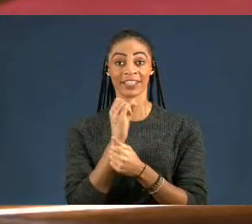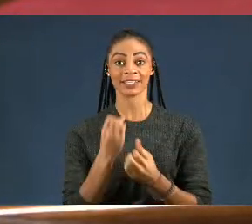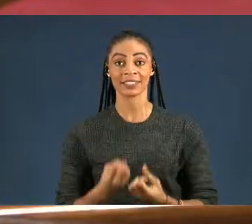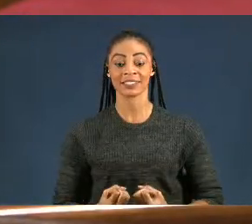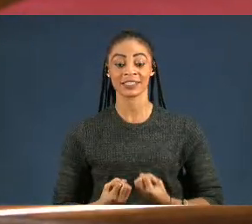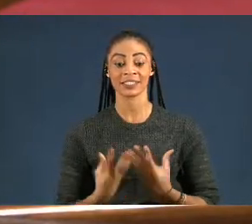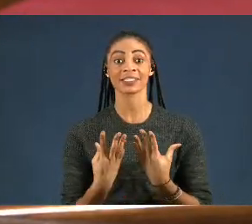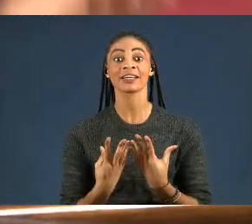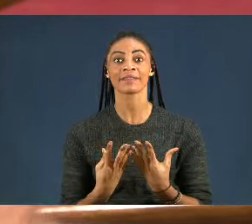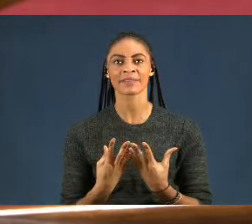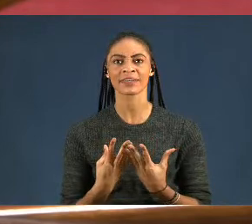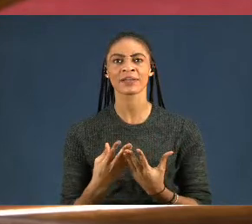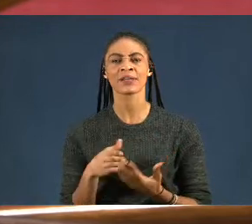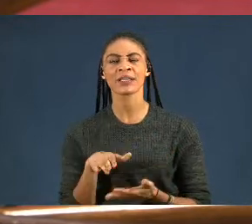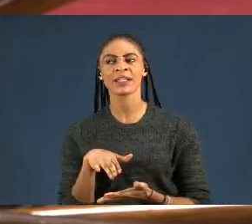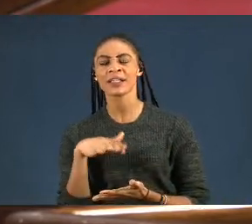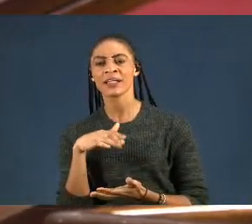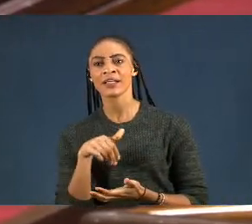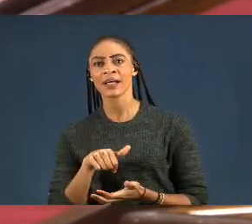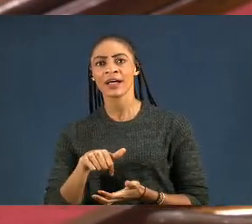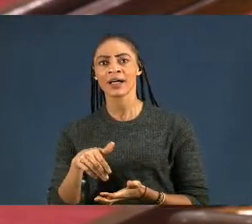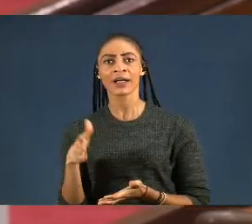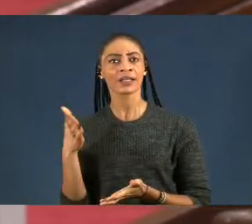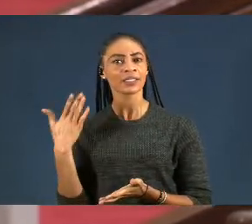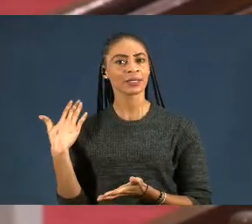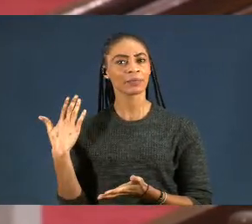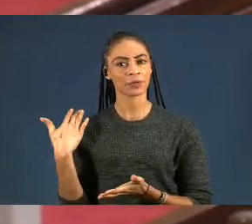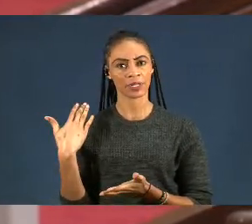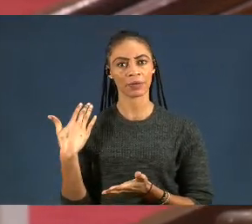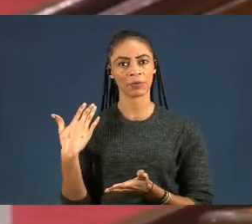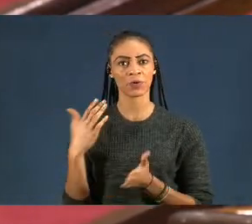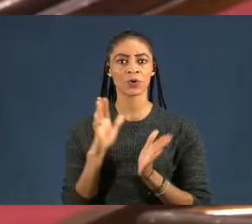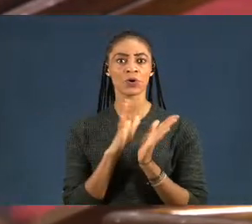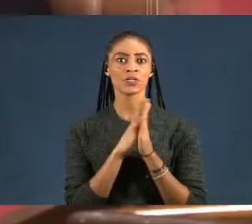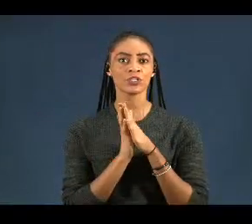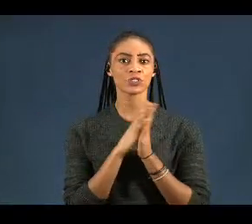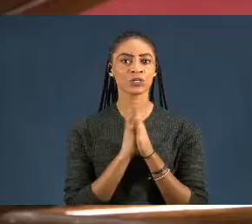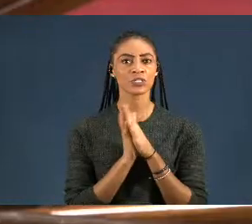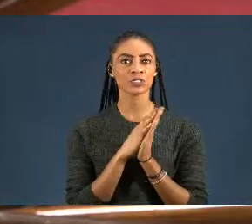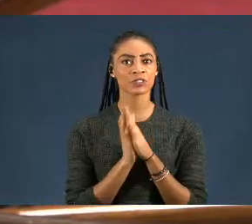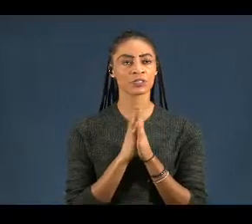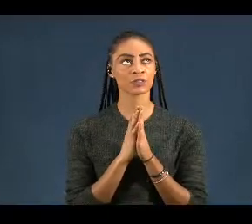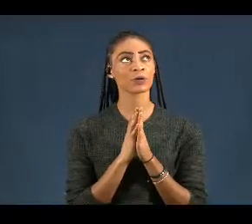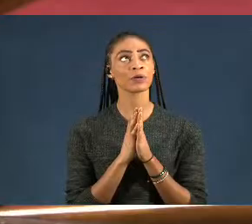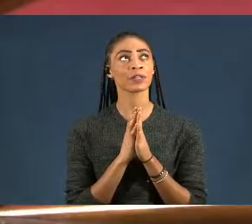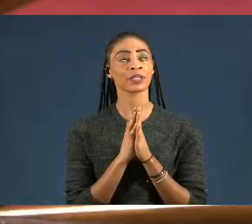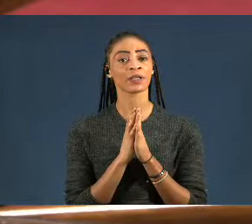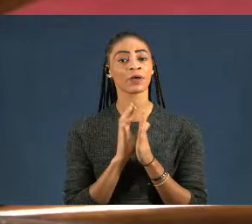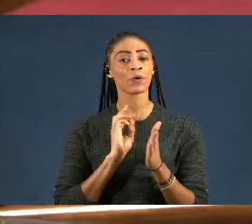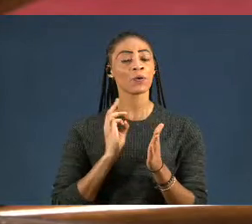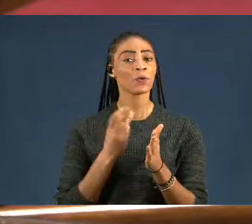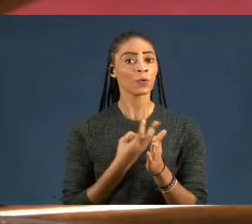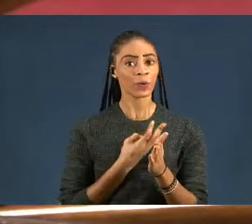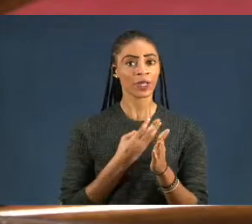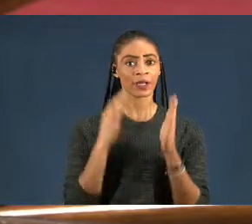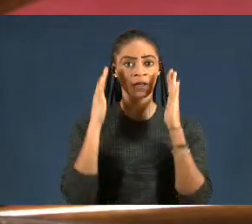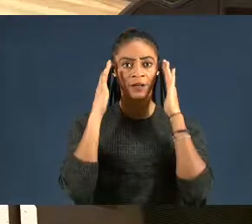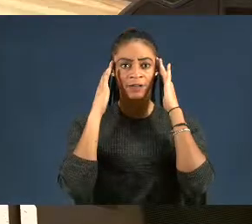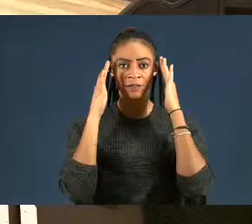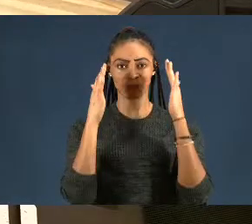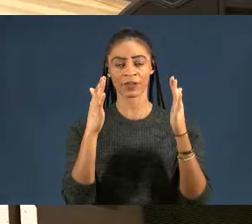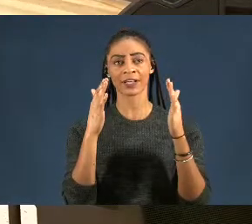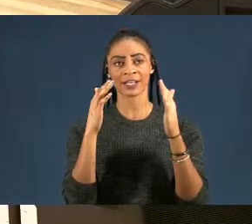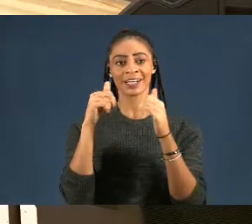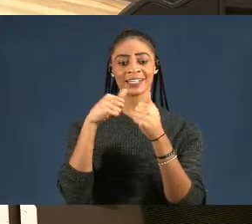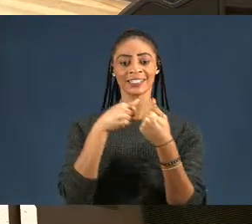conversation with the team that runs marriage ministry. And we were looking at the challenge